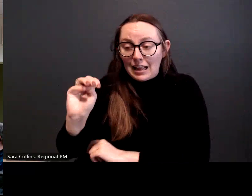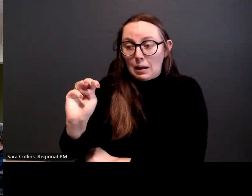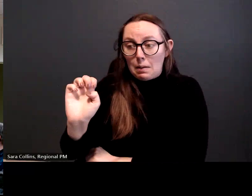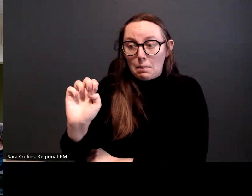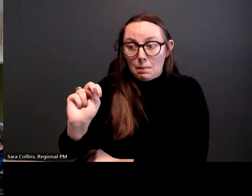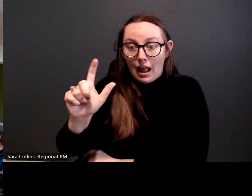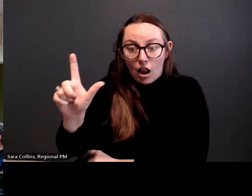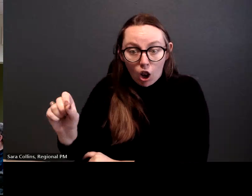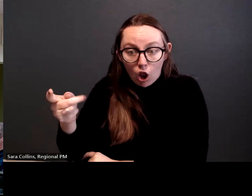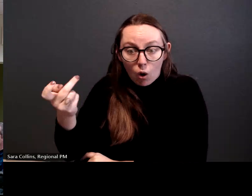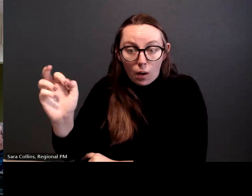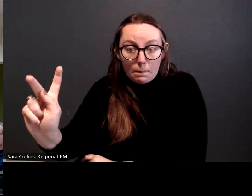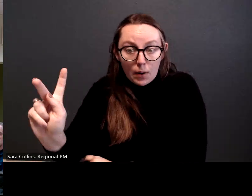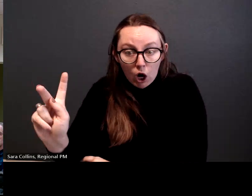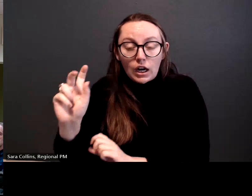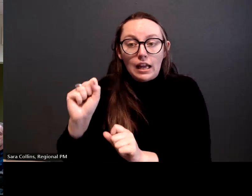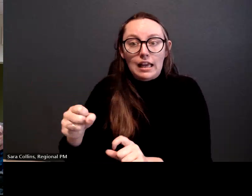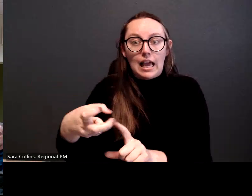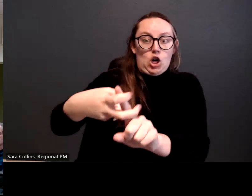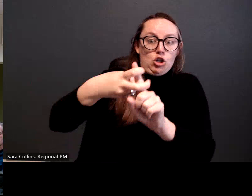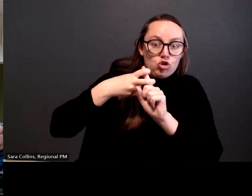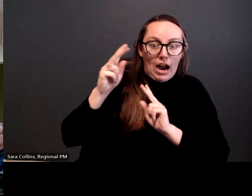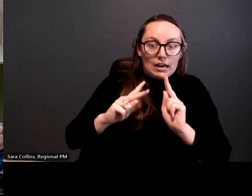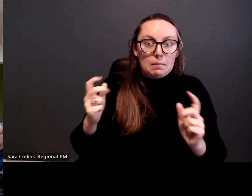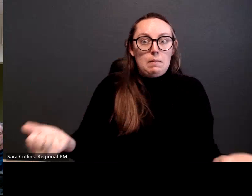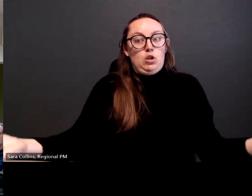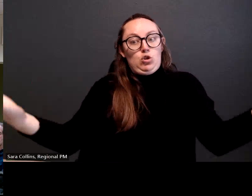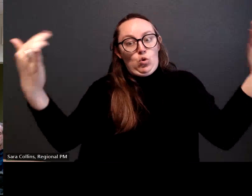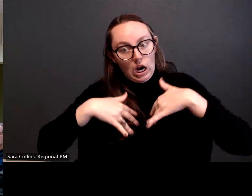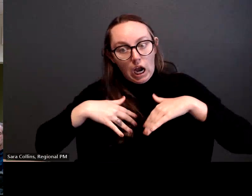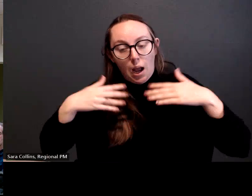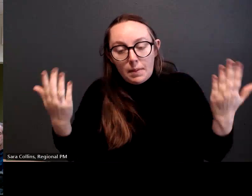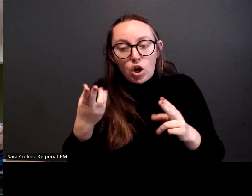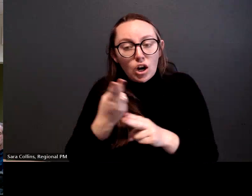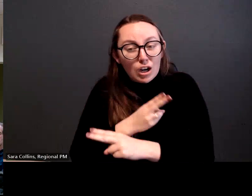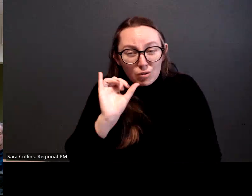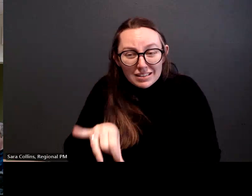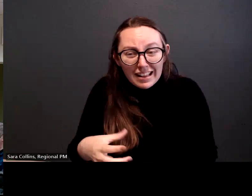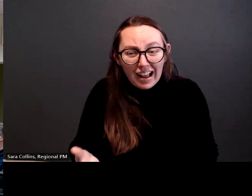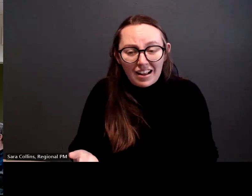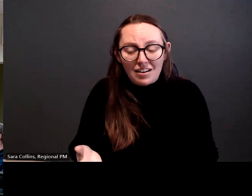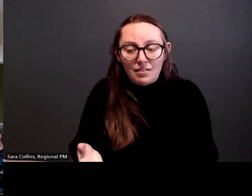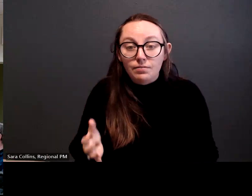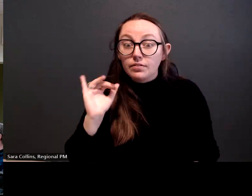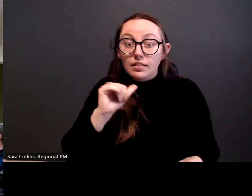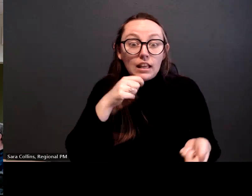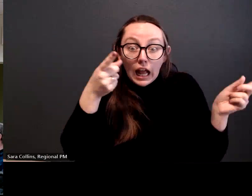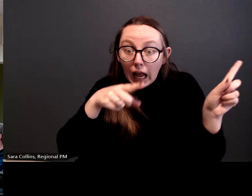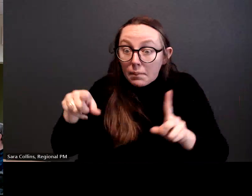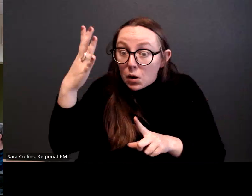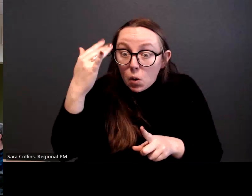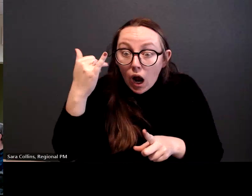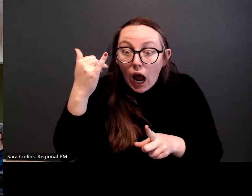build businesses on it. But the reason it's not happening is because we can't seem to get a plan together.